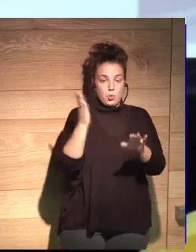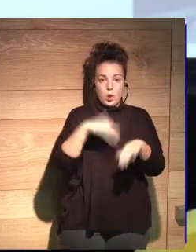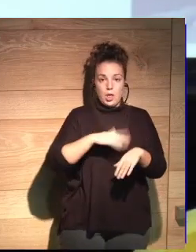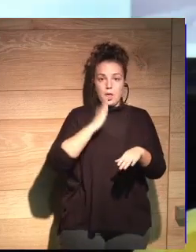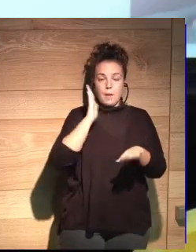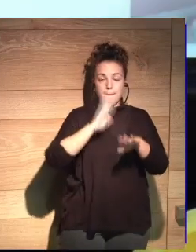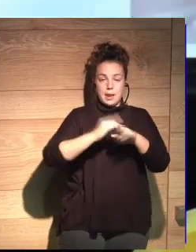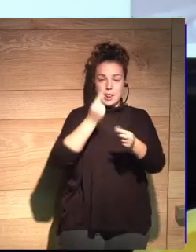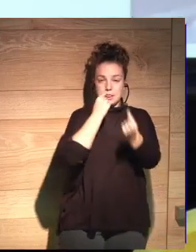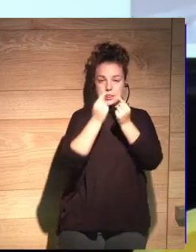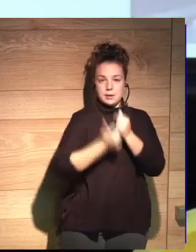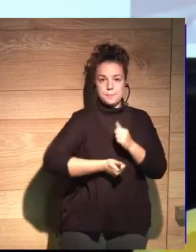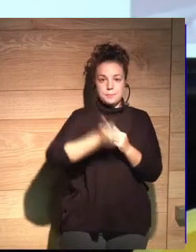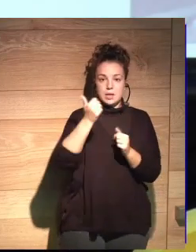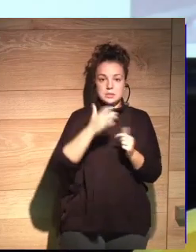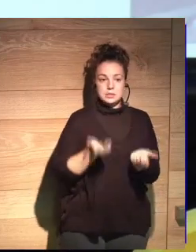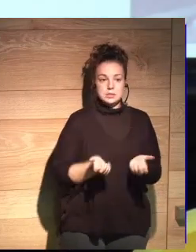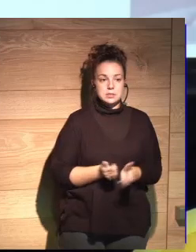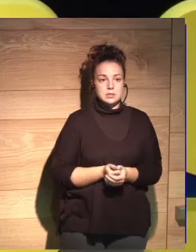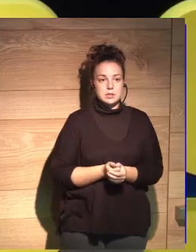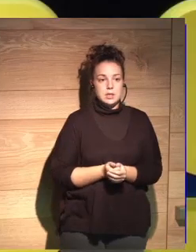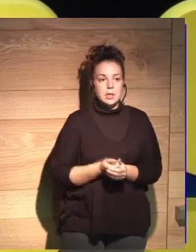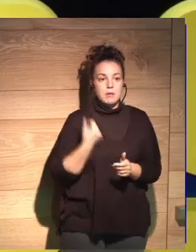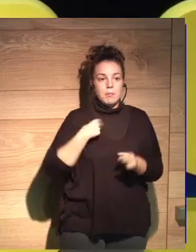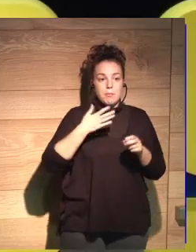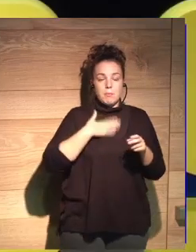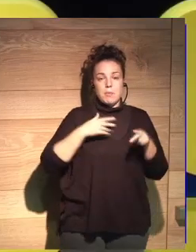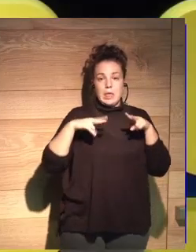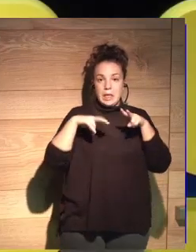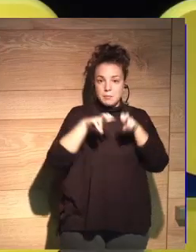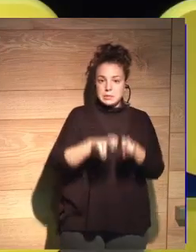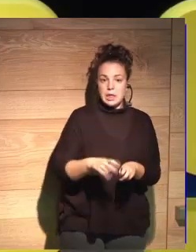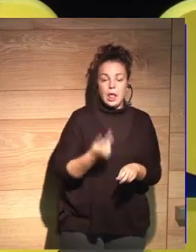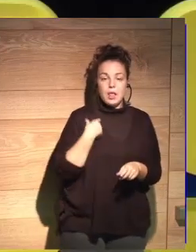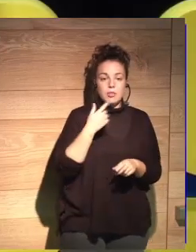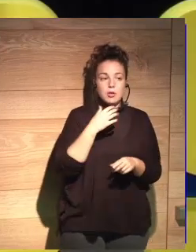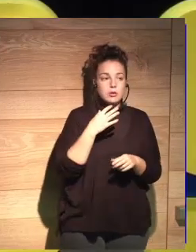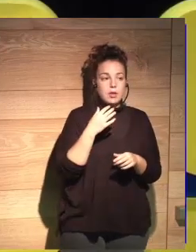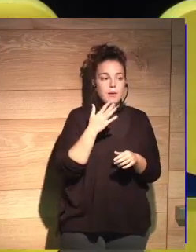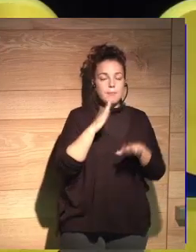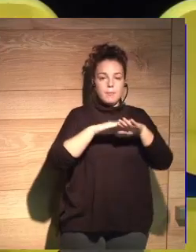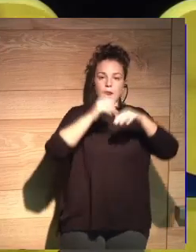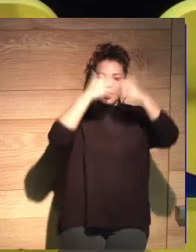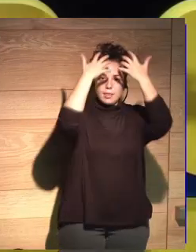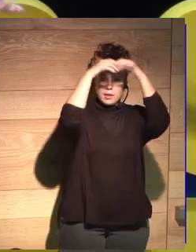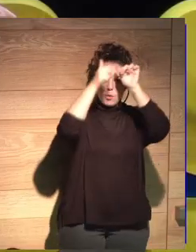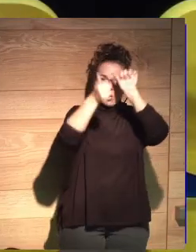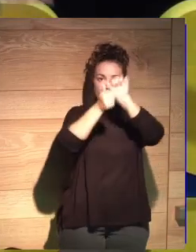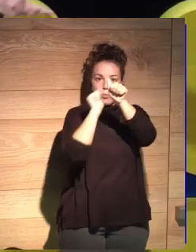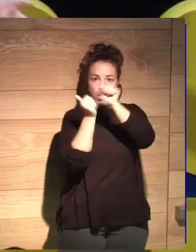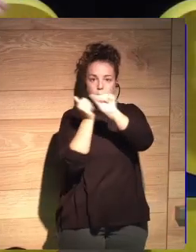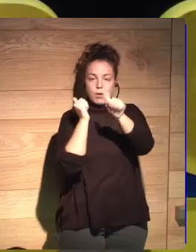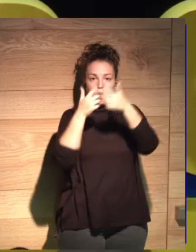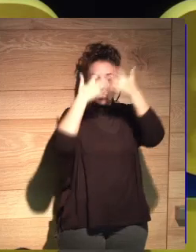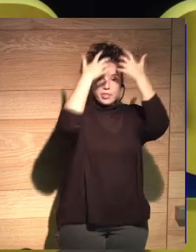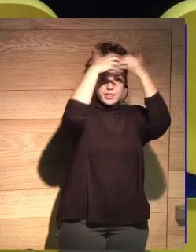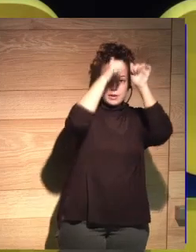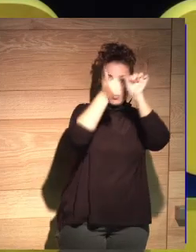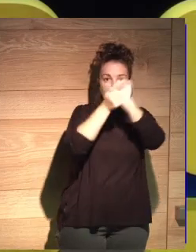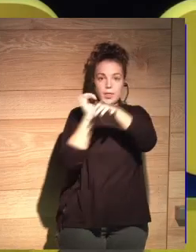to, can we copy our brains into computers? What about artificial intelligence? How worried should we be about the